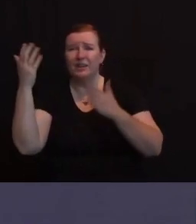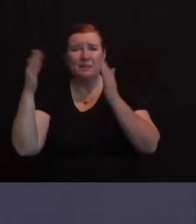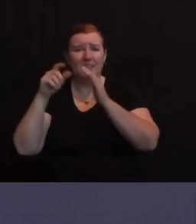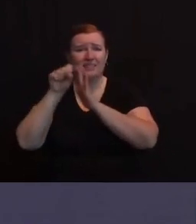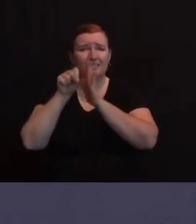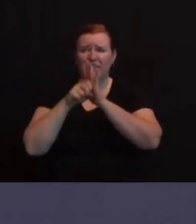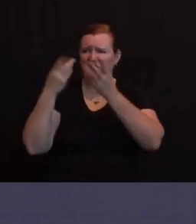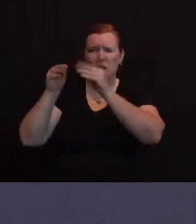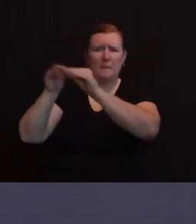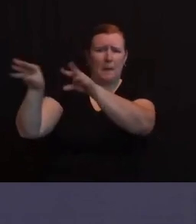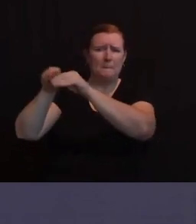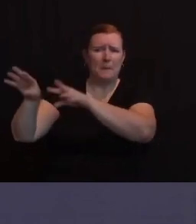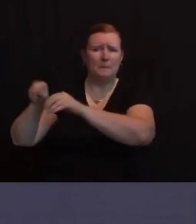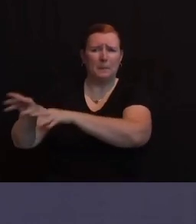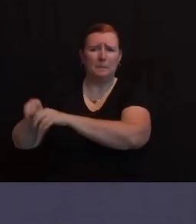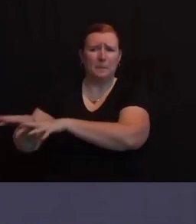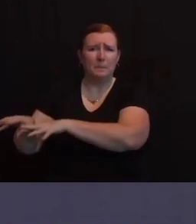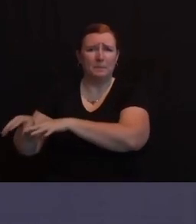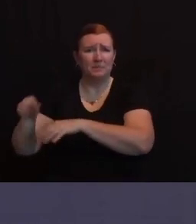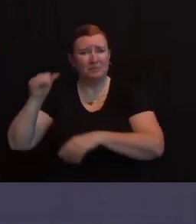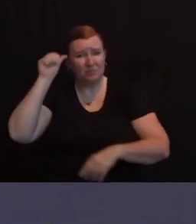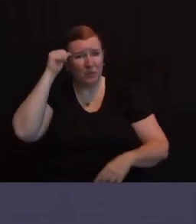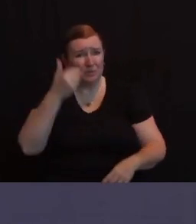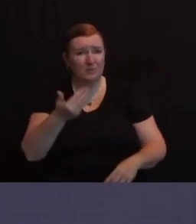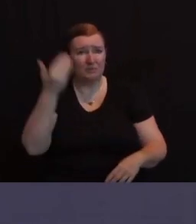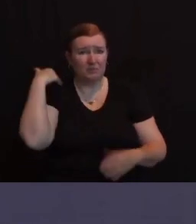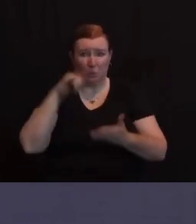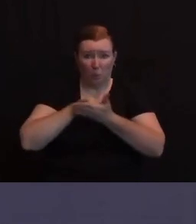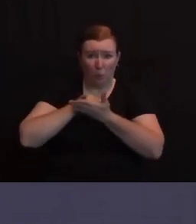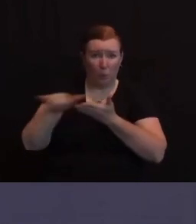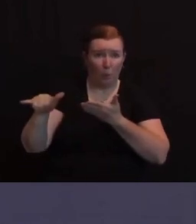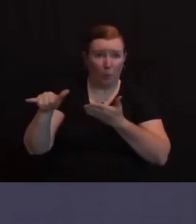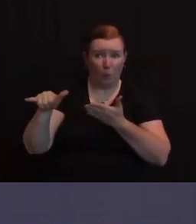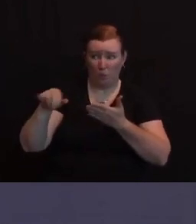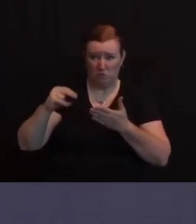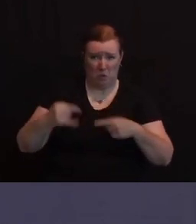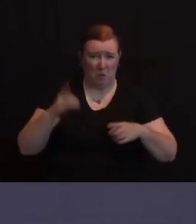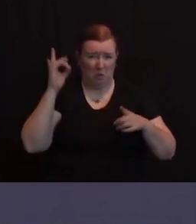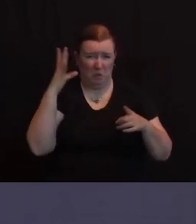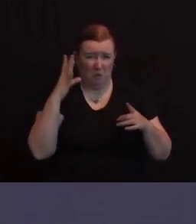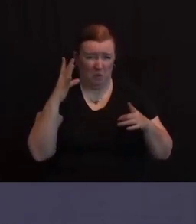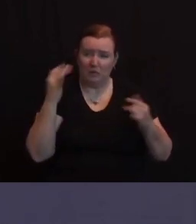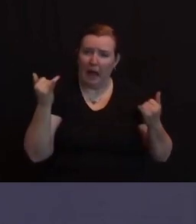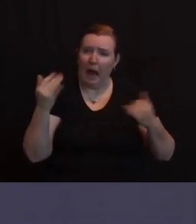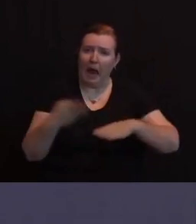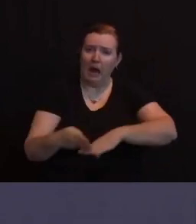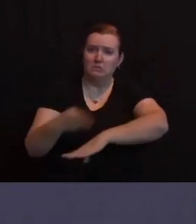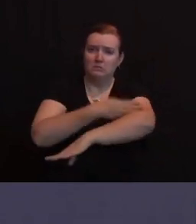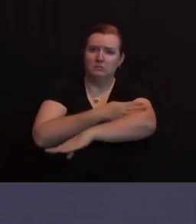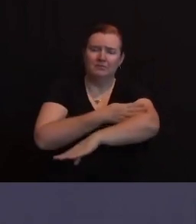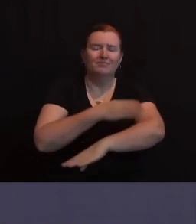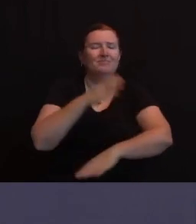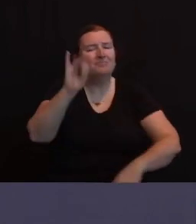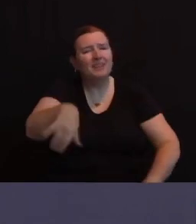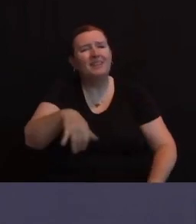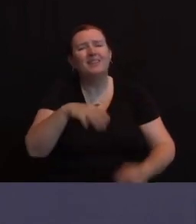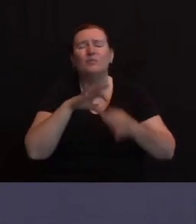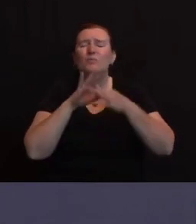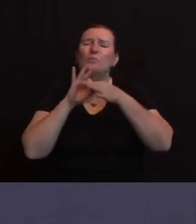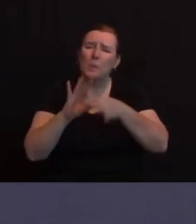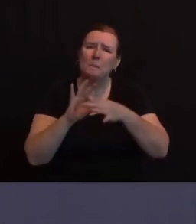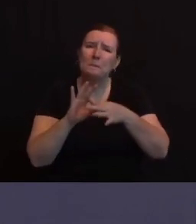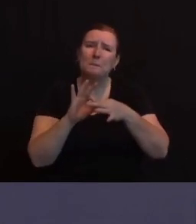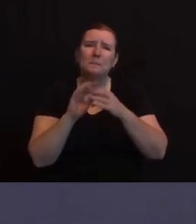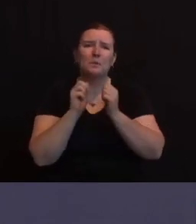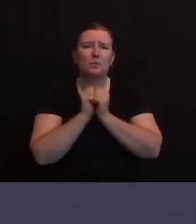You saw how it spread here. We need folks to take the call, cooperate. We listed the questions, I think, on Monday of what you're going to get asked.